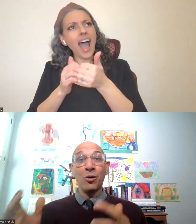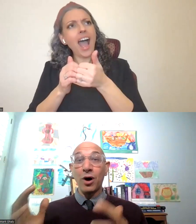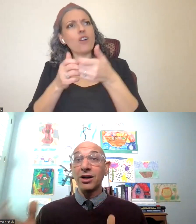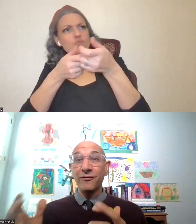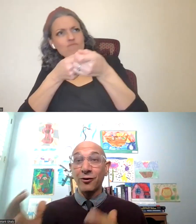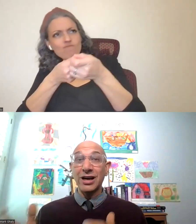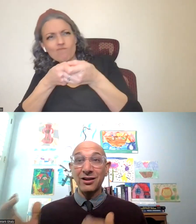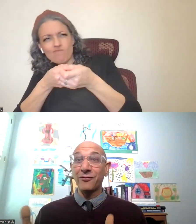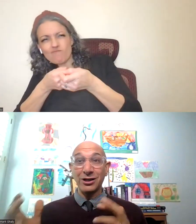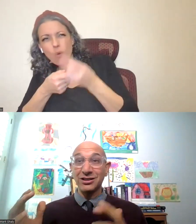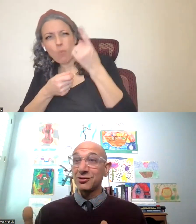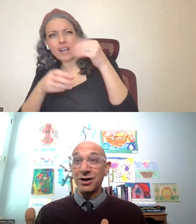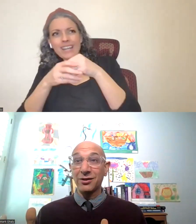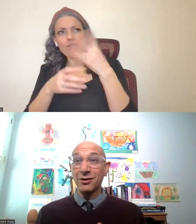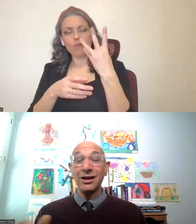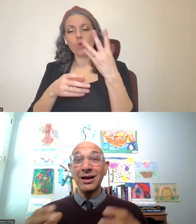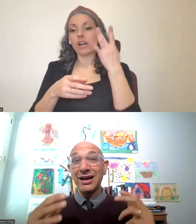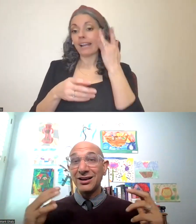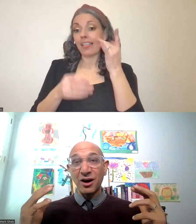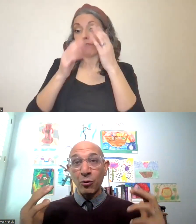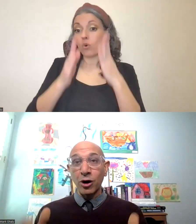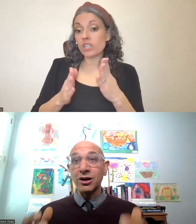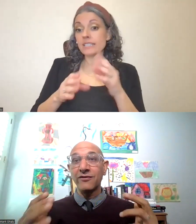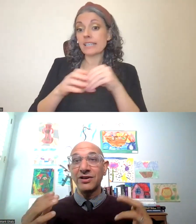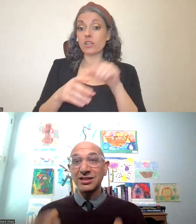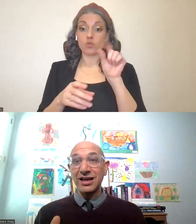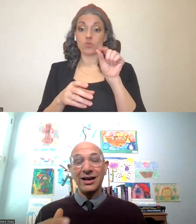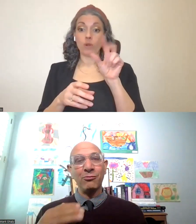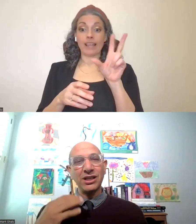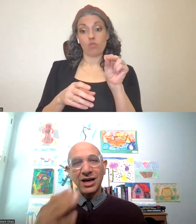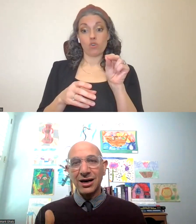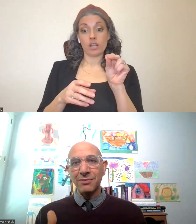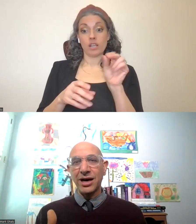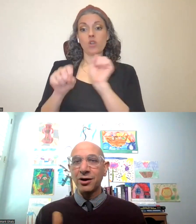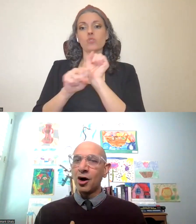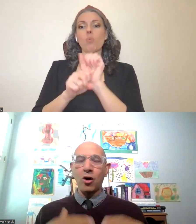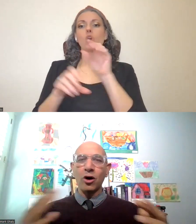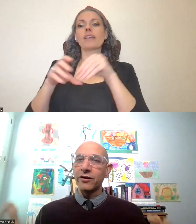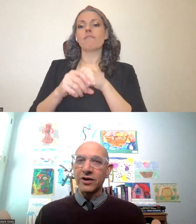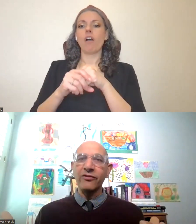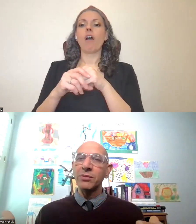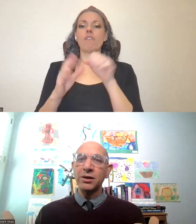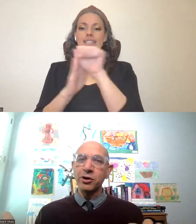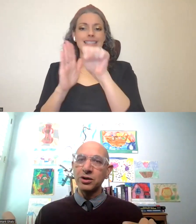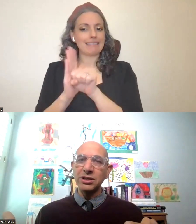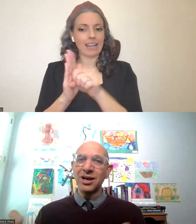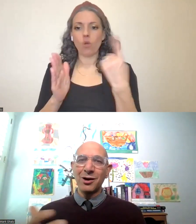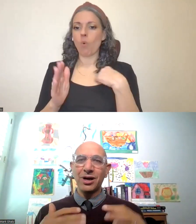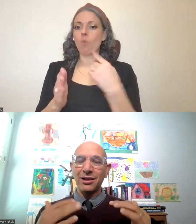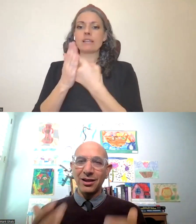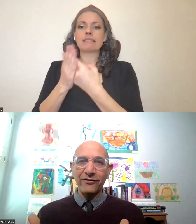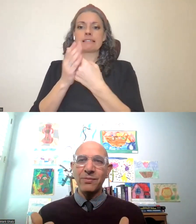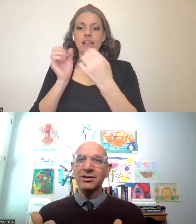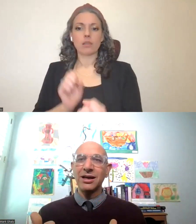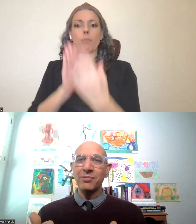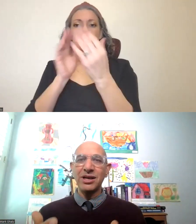in 1 in 4 Californians in 2030 into the work of the state. And we talk about all of government approaches. What